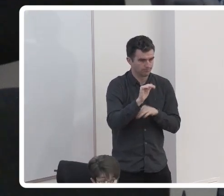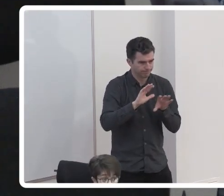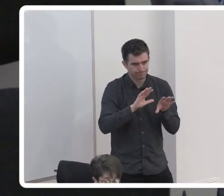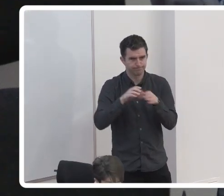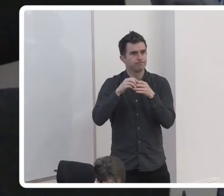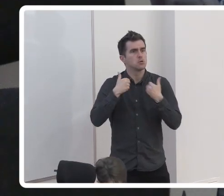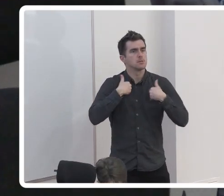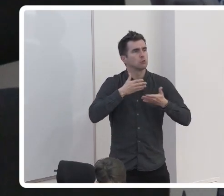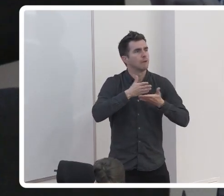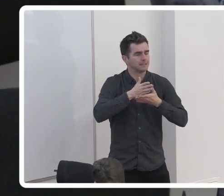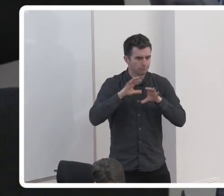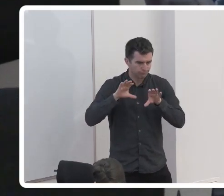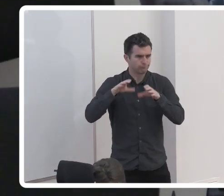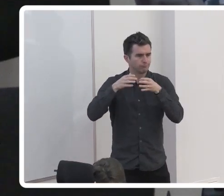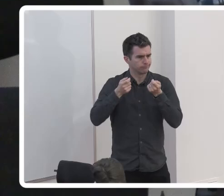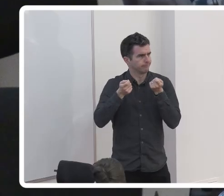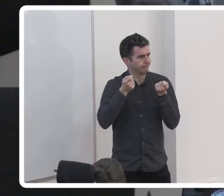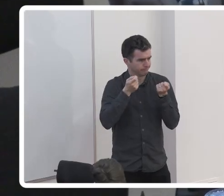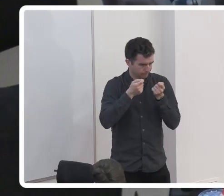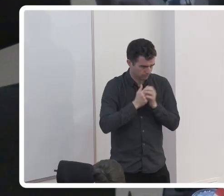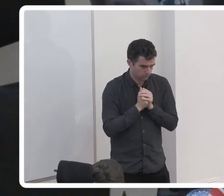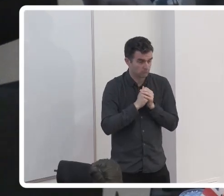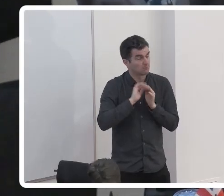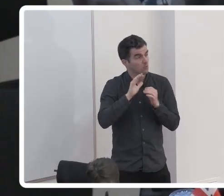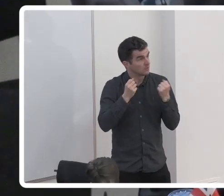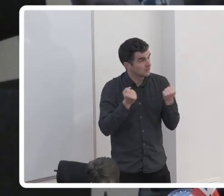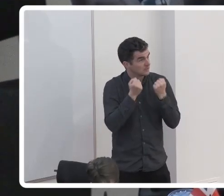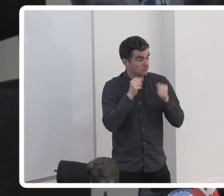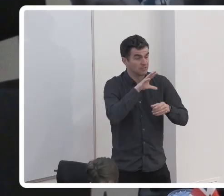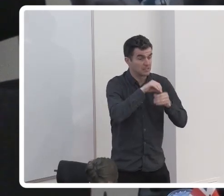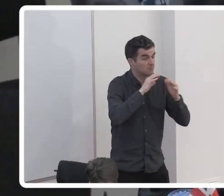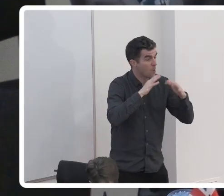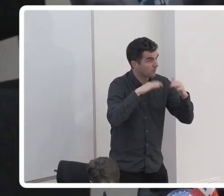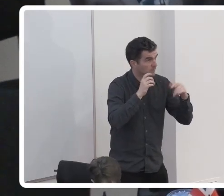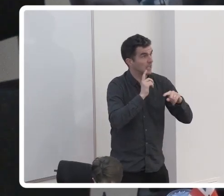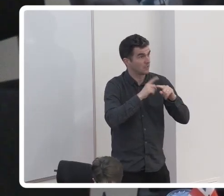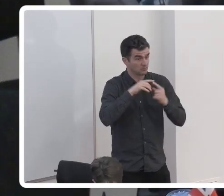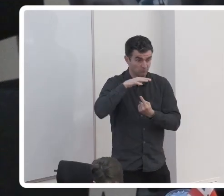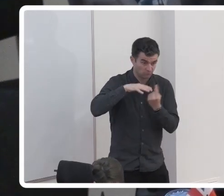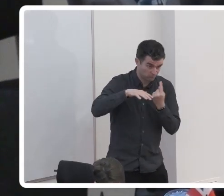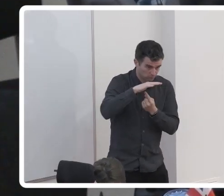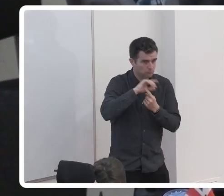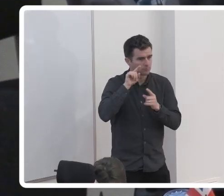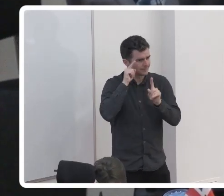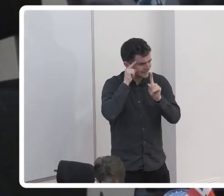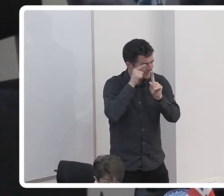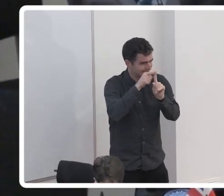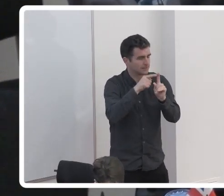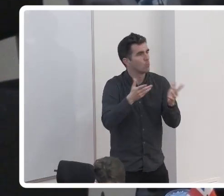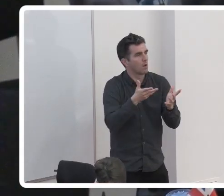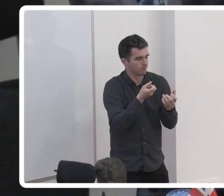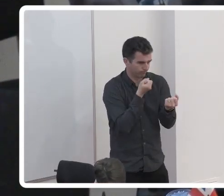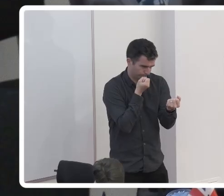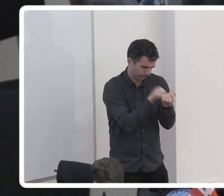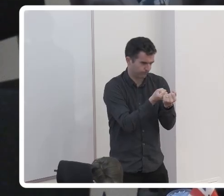goal has been to advocate for the rights of vulnerable categories of society, including women, children, and persons with disabilities. She has two